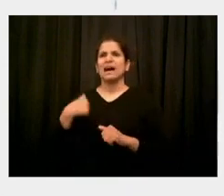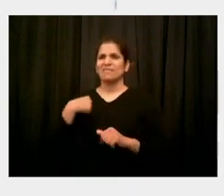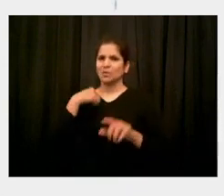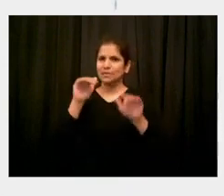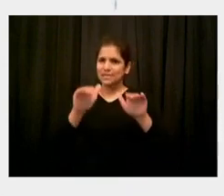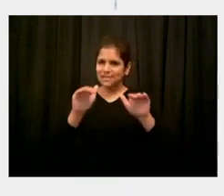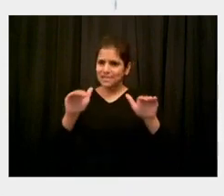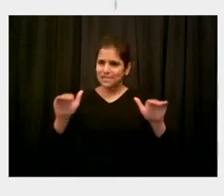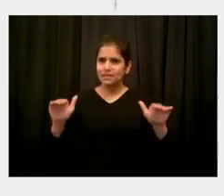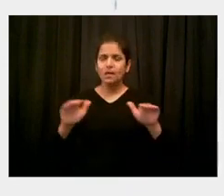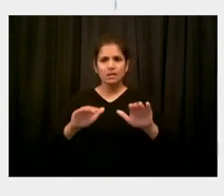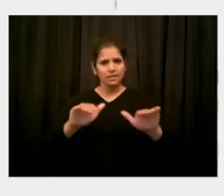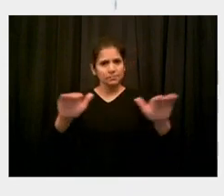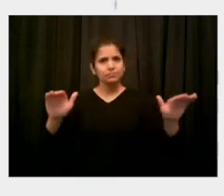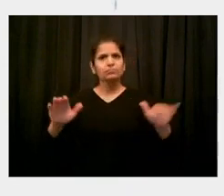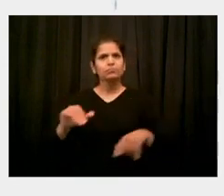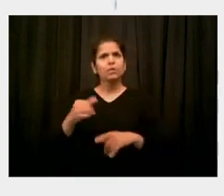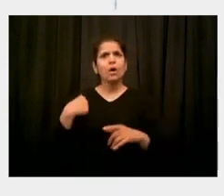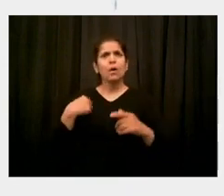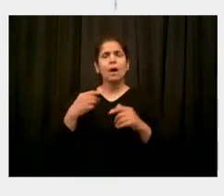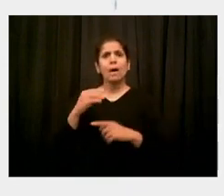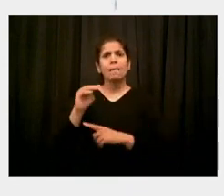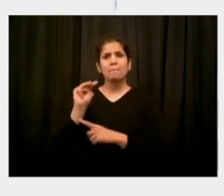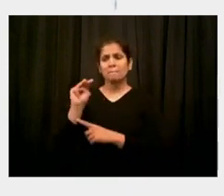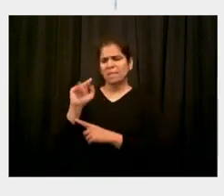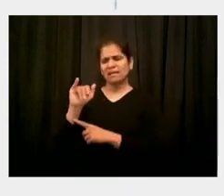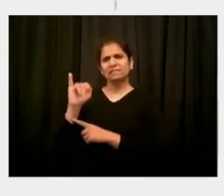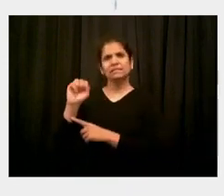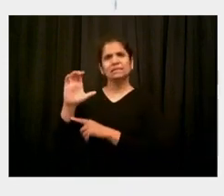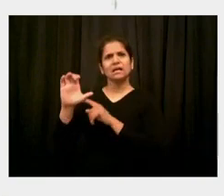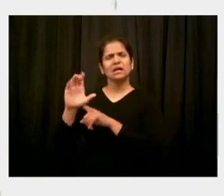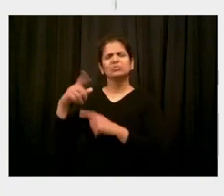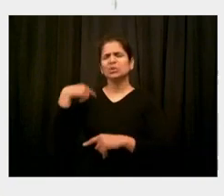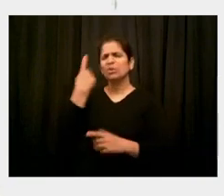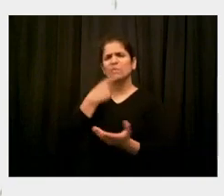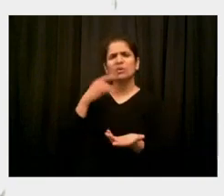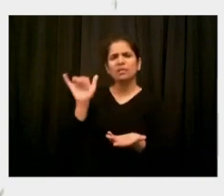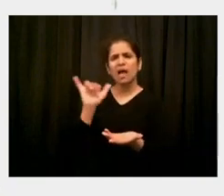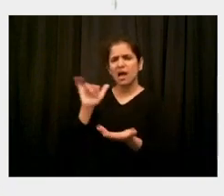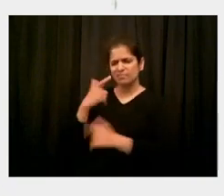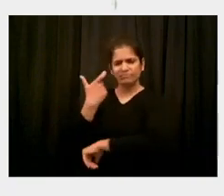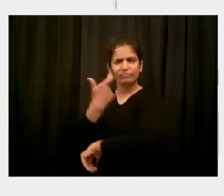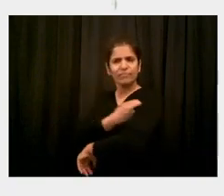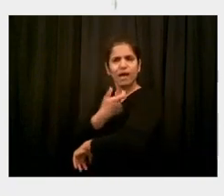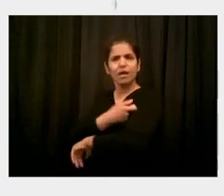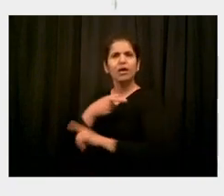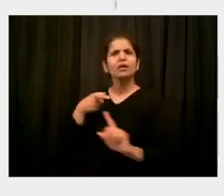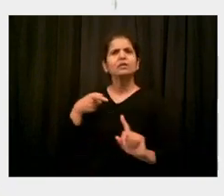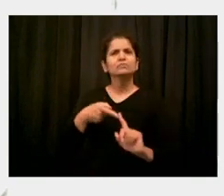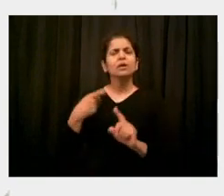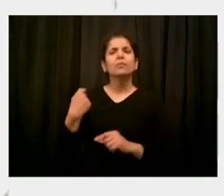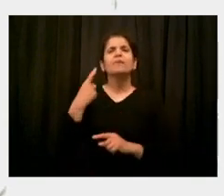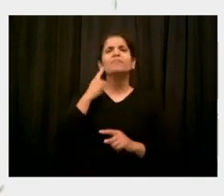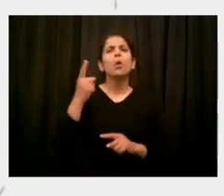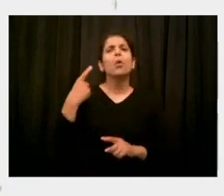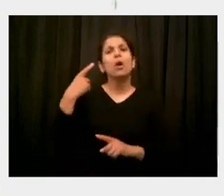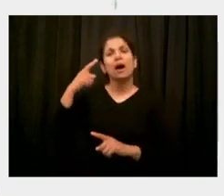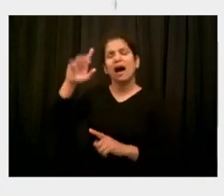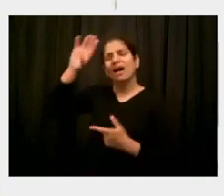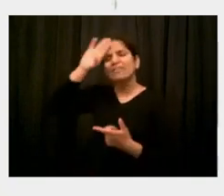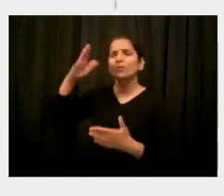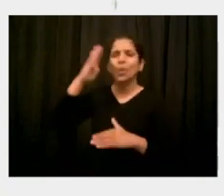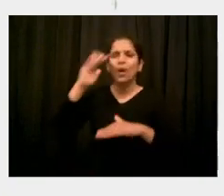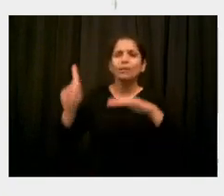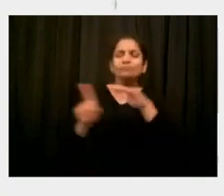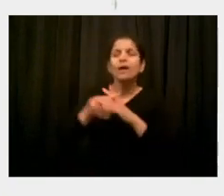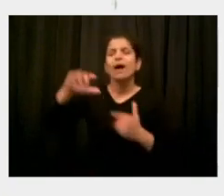is that children present with symptoms of fever, abdominal pain, they can have a rash, they can